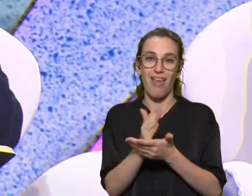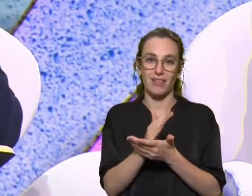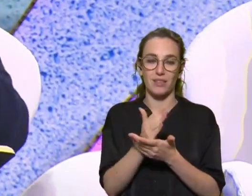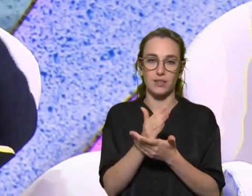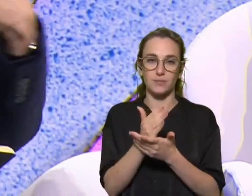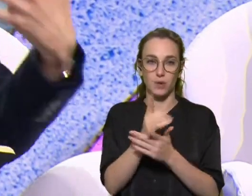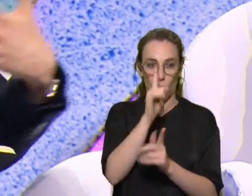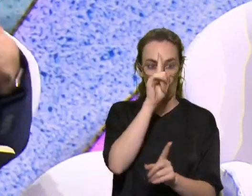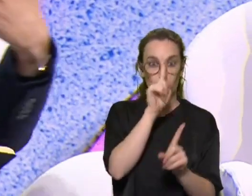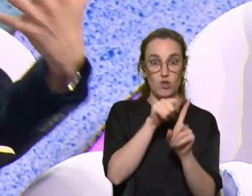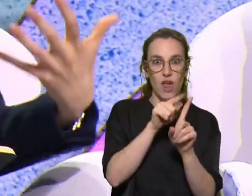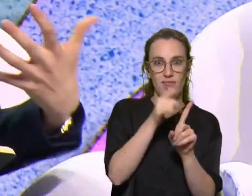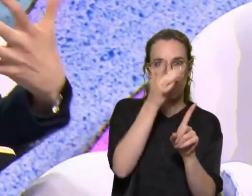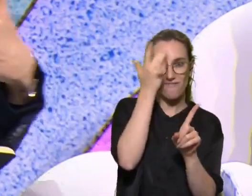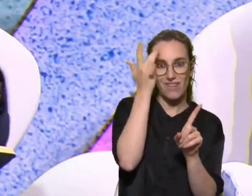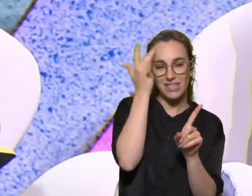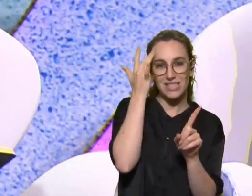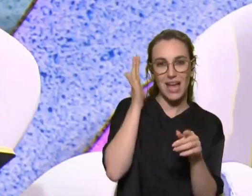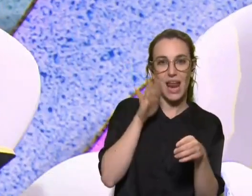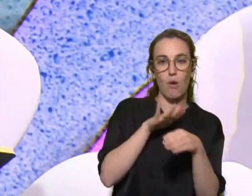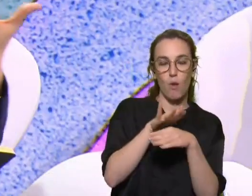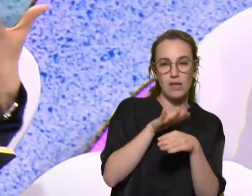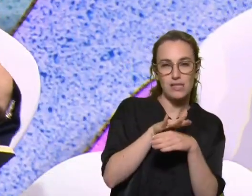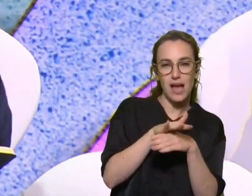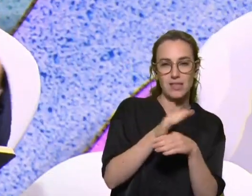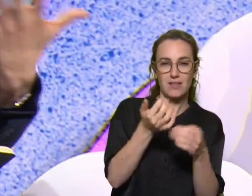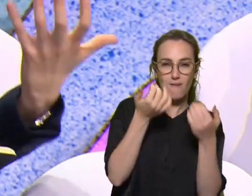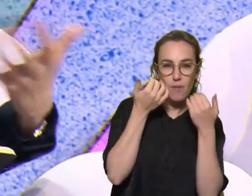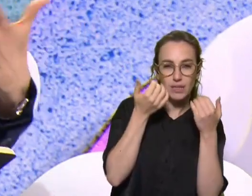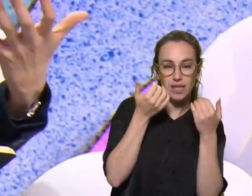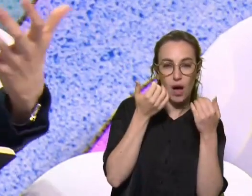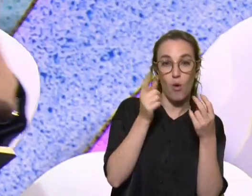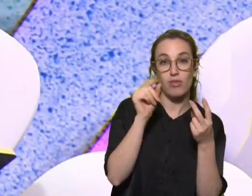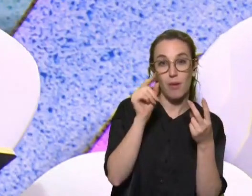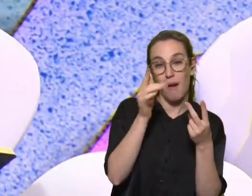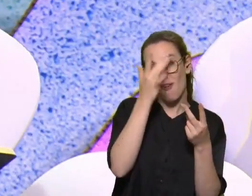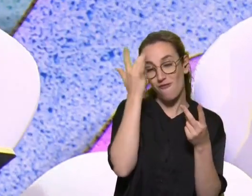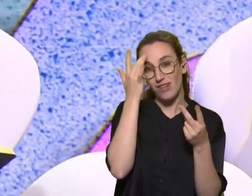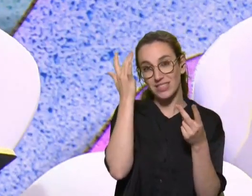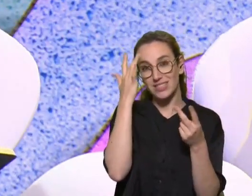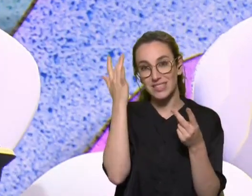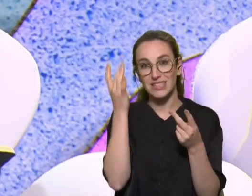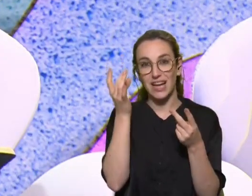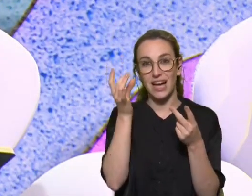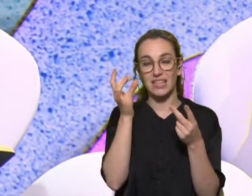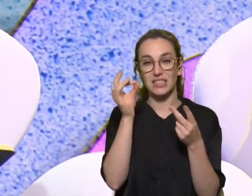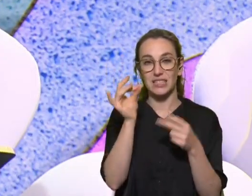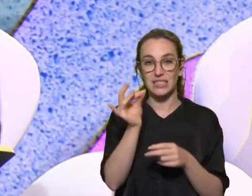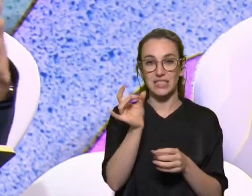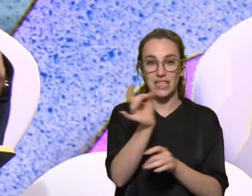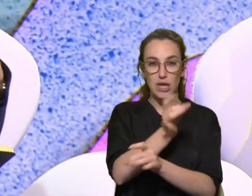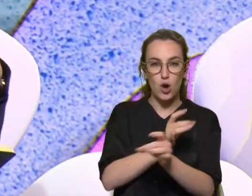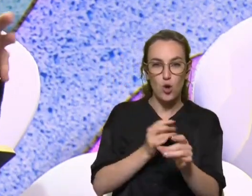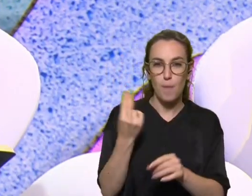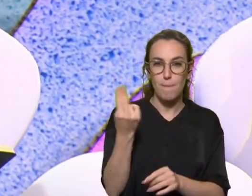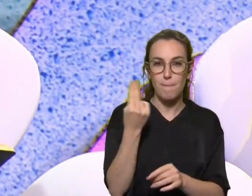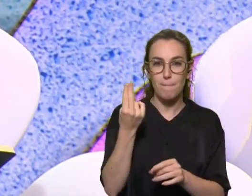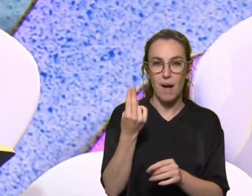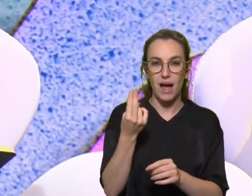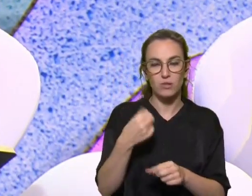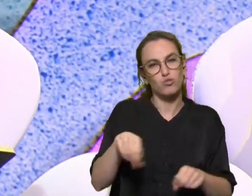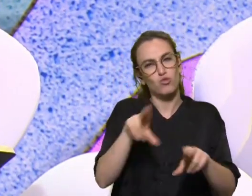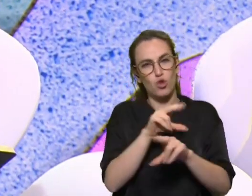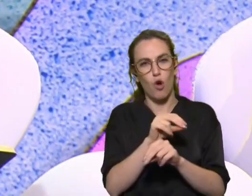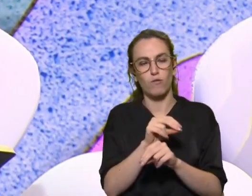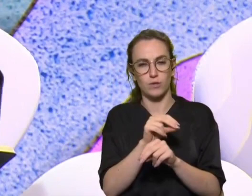proximity between this intention to facilitate access to the data and to facilitate innovation in the EU. And